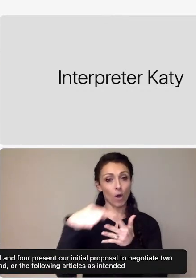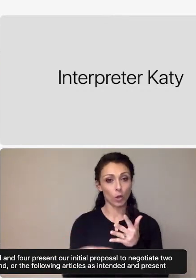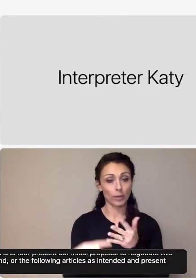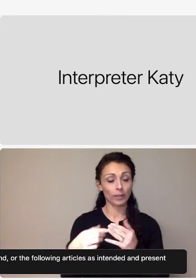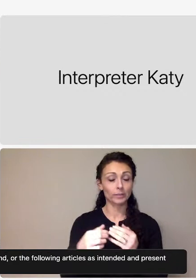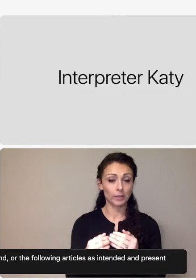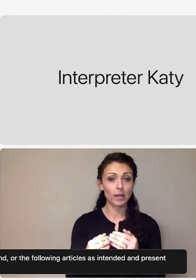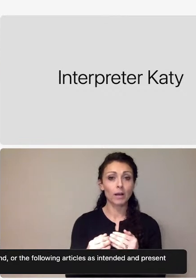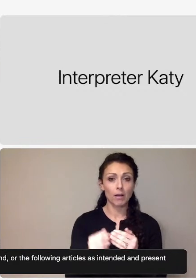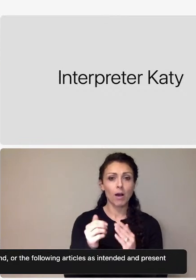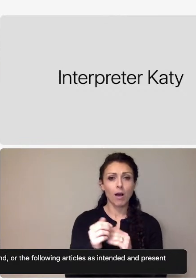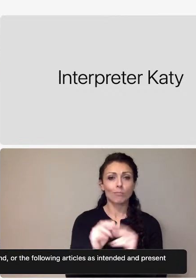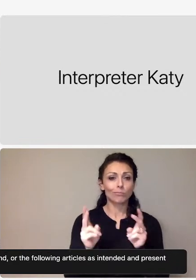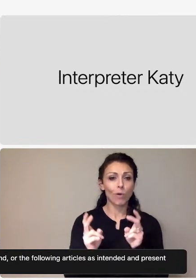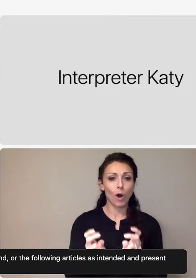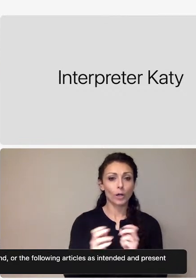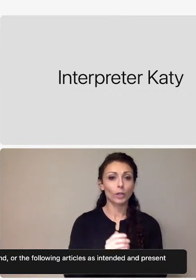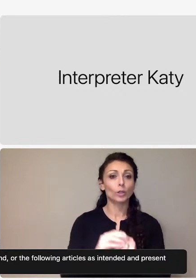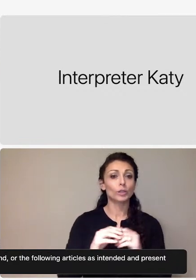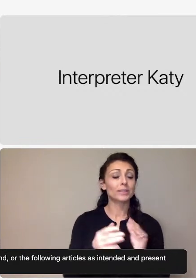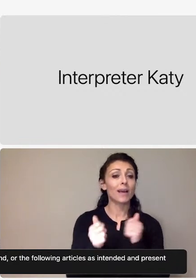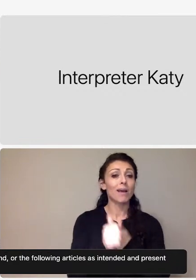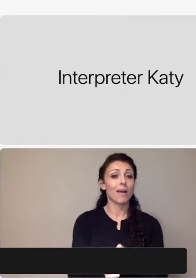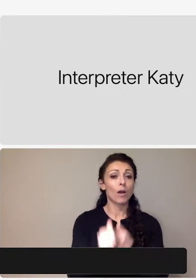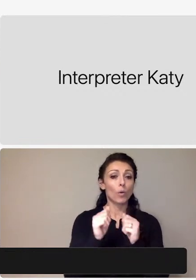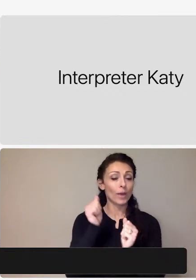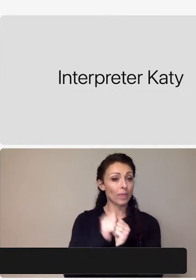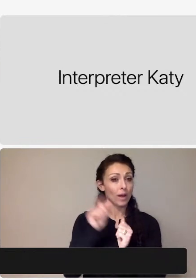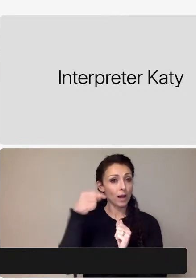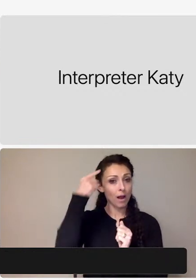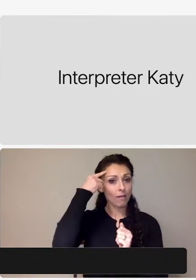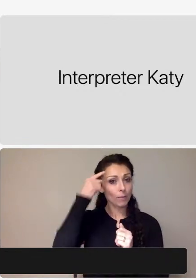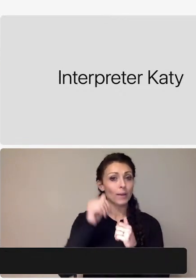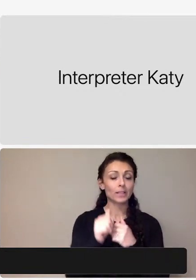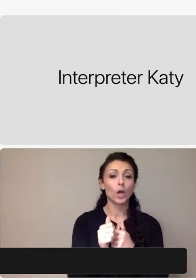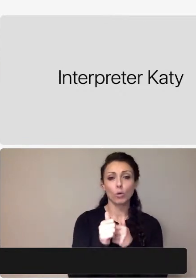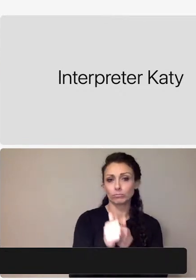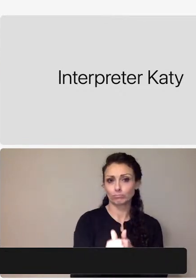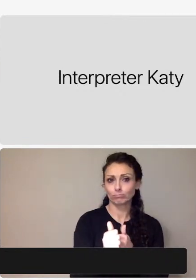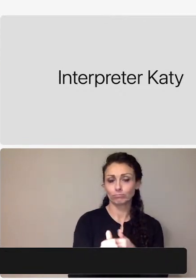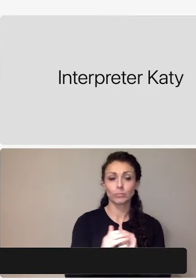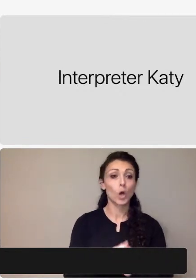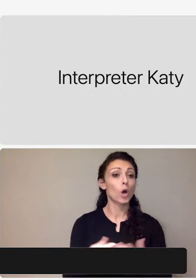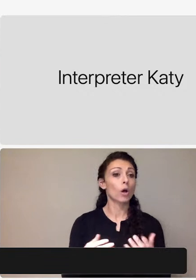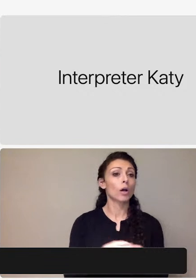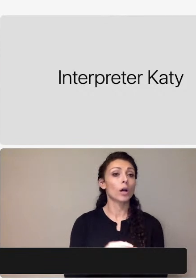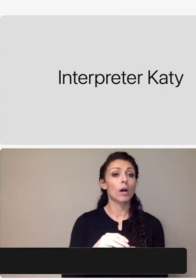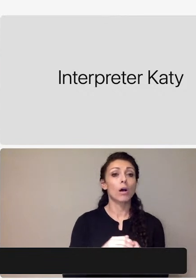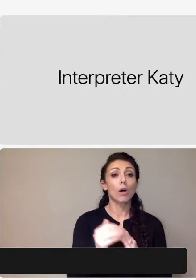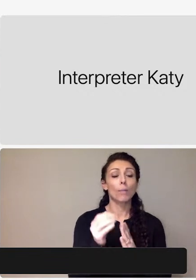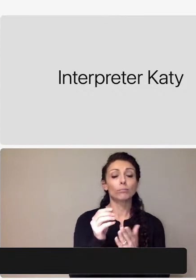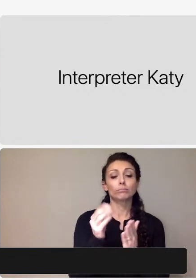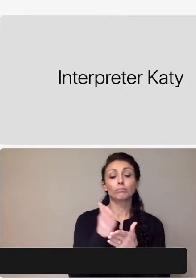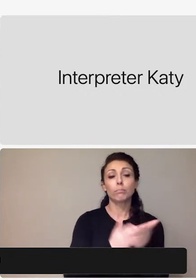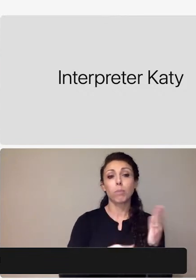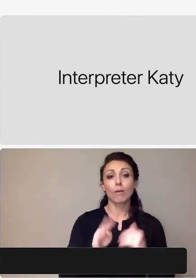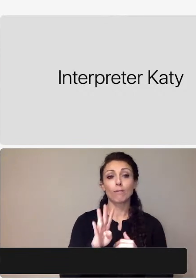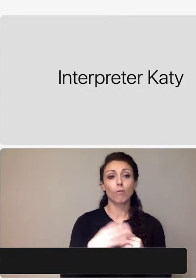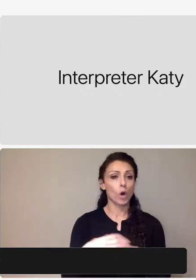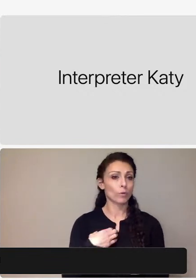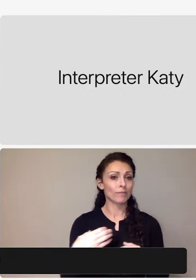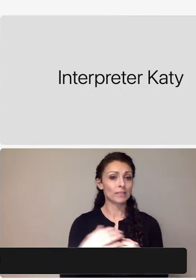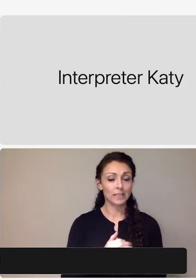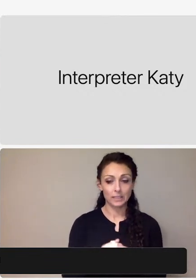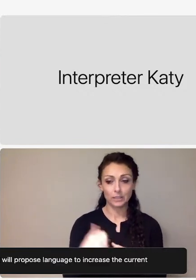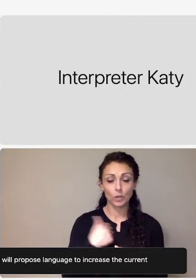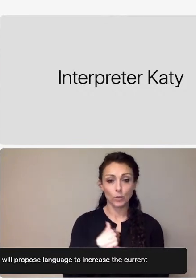discussion in accordance with government code 3547 as follows article 4 grievances csea will propose language to increase the current